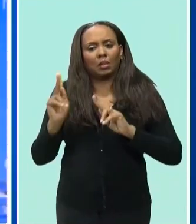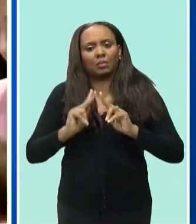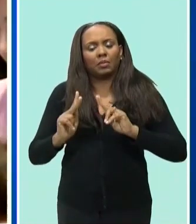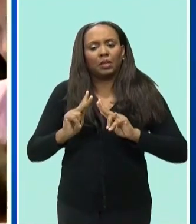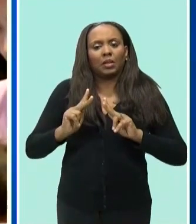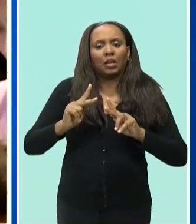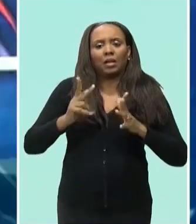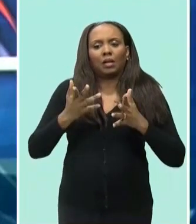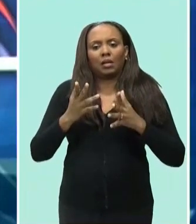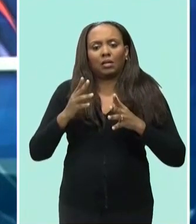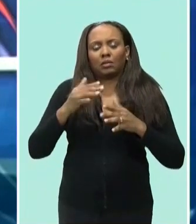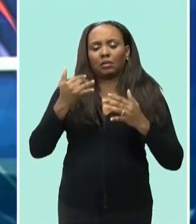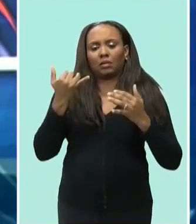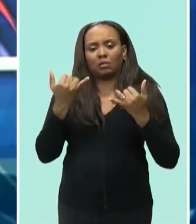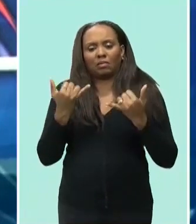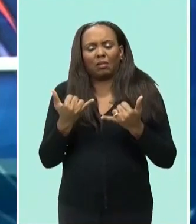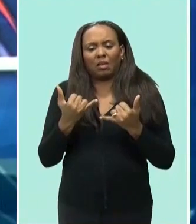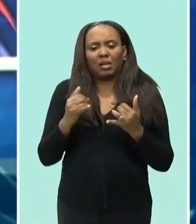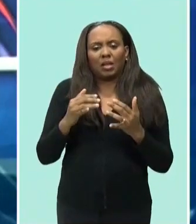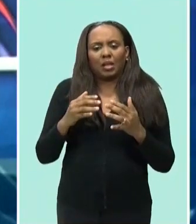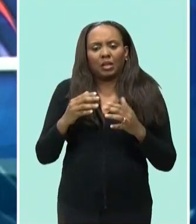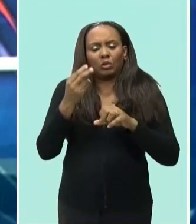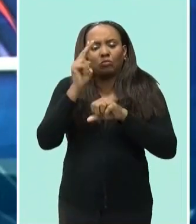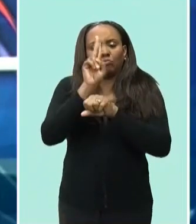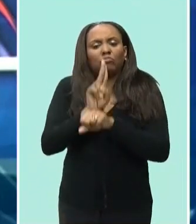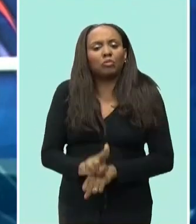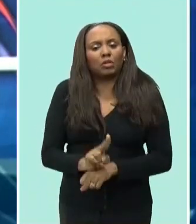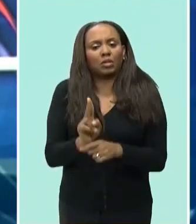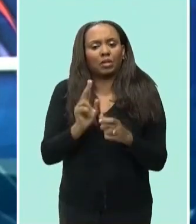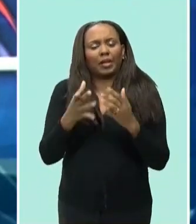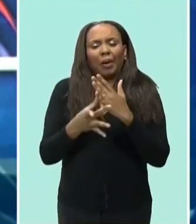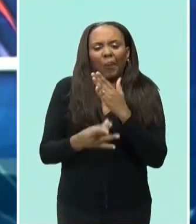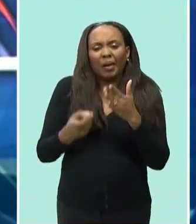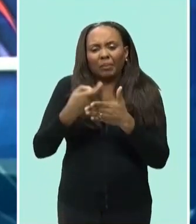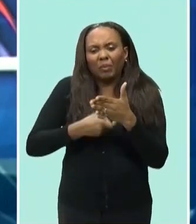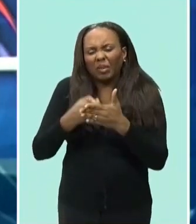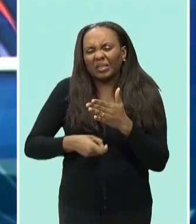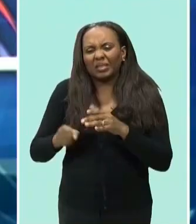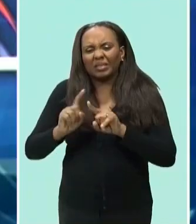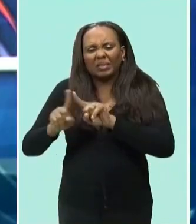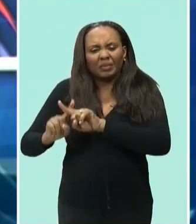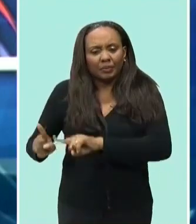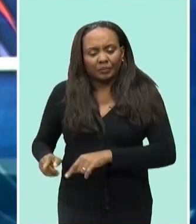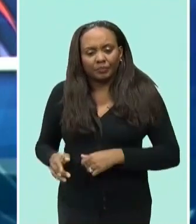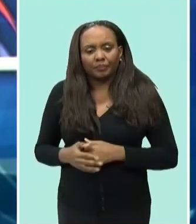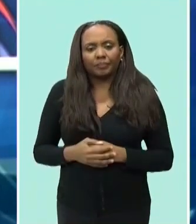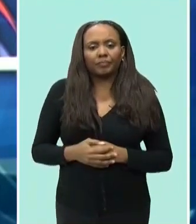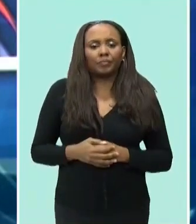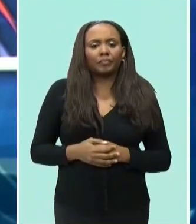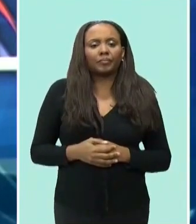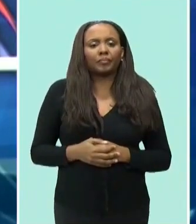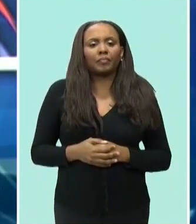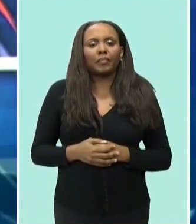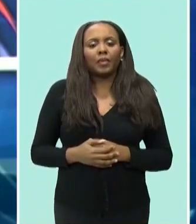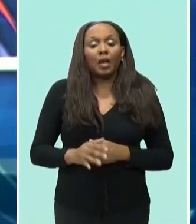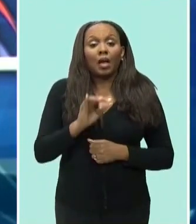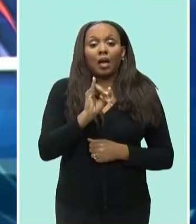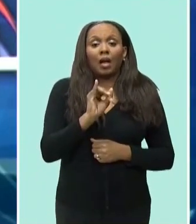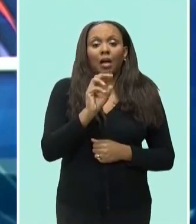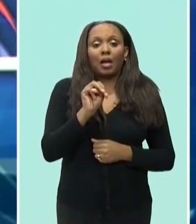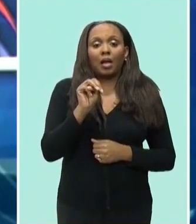of them oil prices. Meantime, for the second time this year, the IMF has downgraded the World Economic Outlook